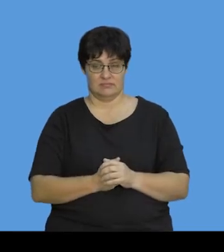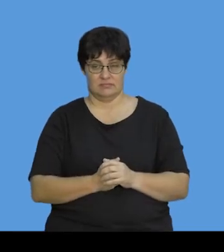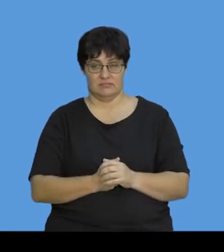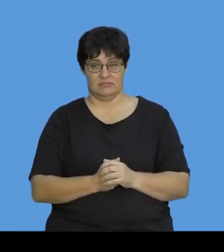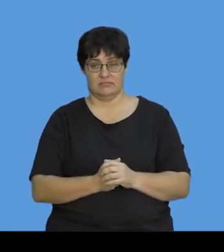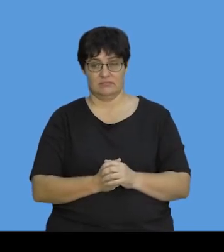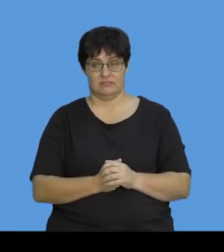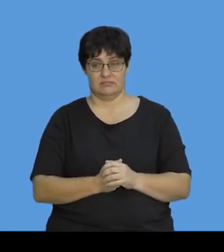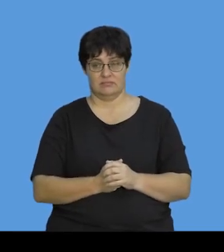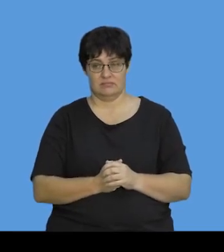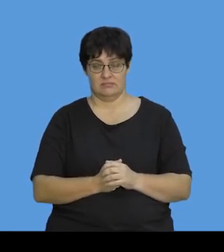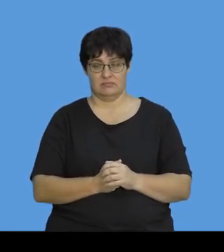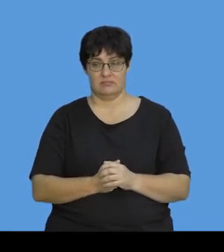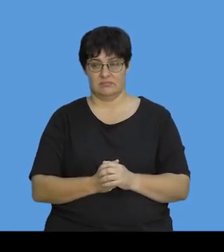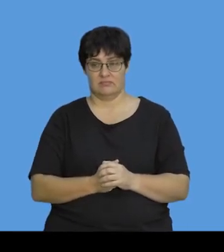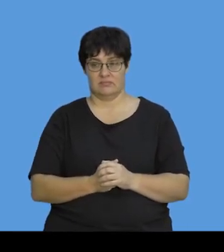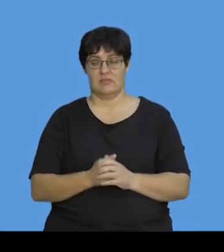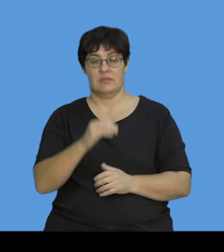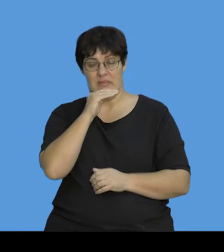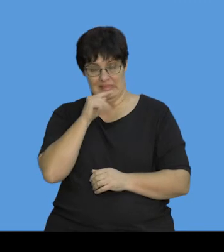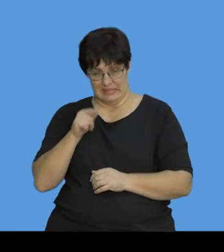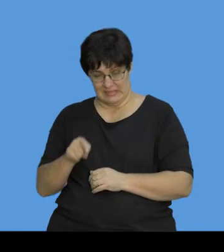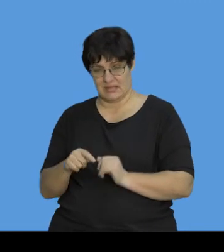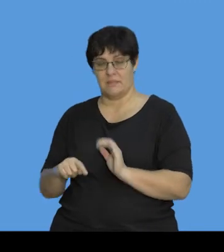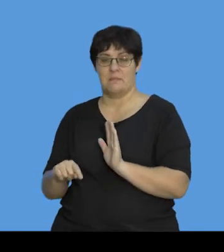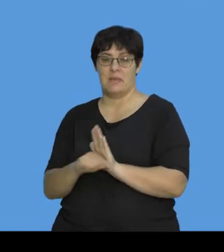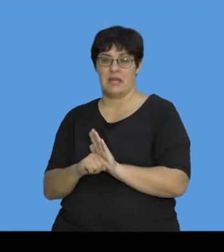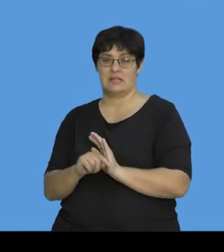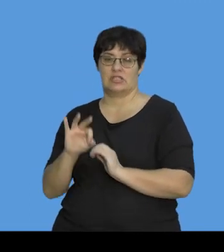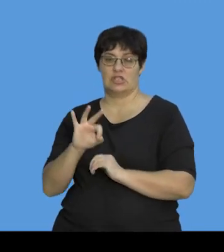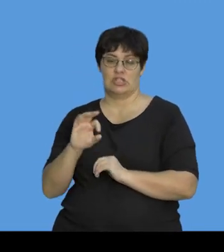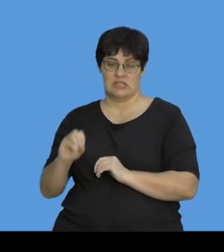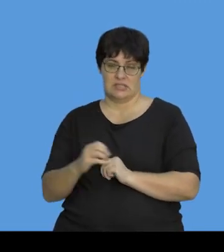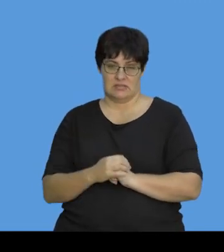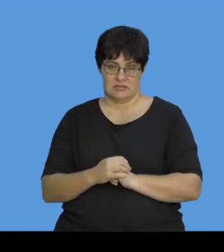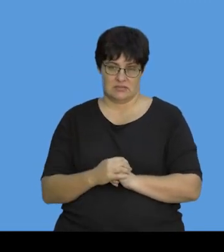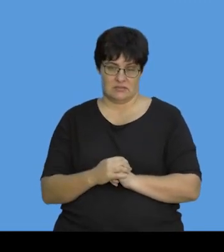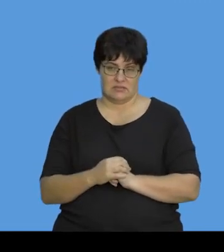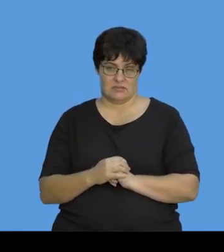is negative. This is minus 30.